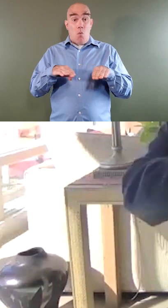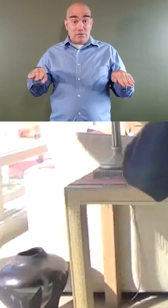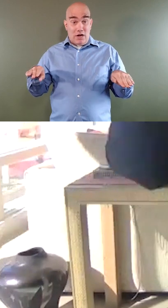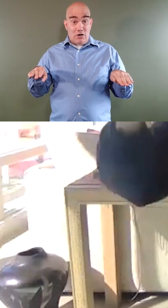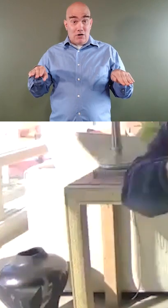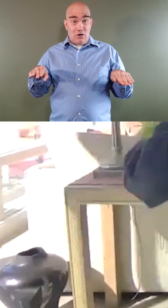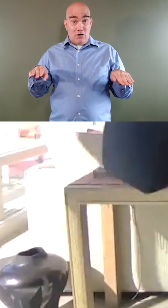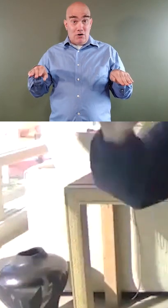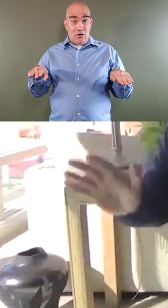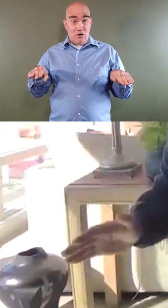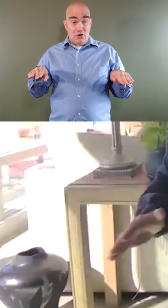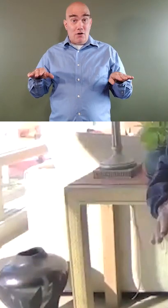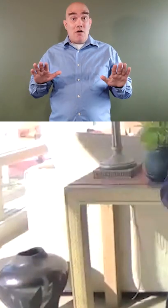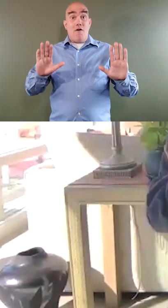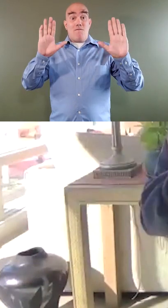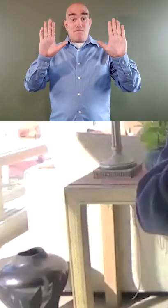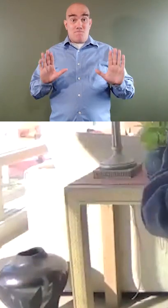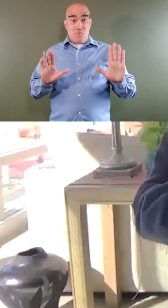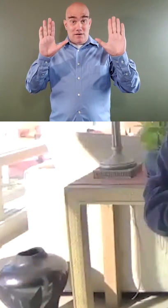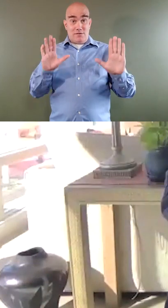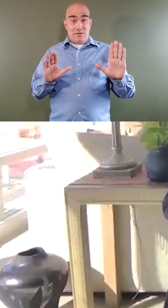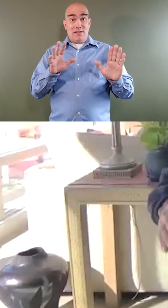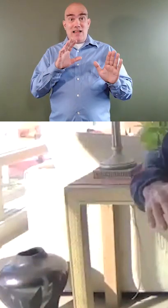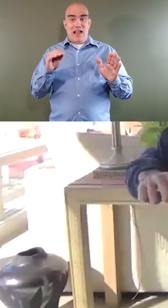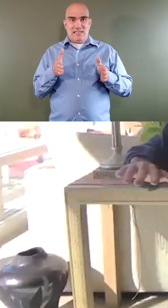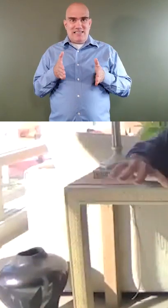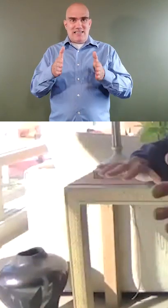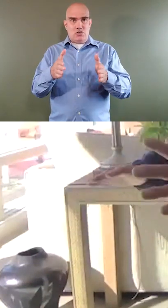horizontal plane, the frontal plane, and the sagittal plane.